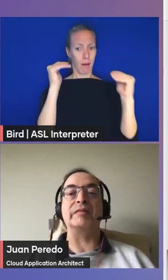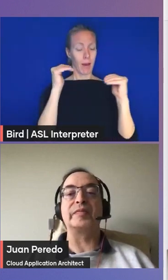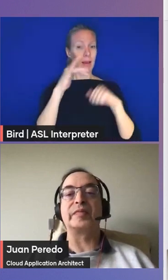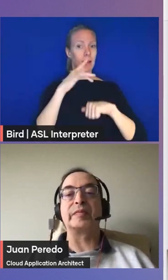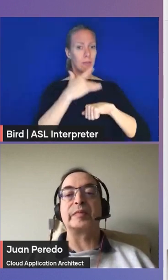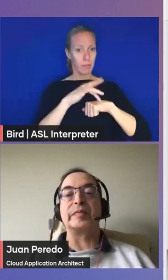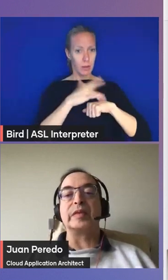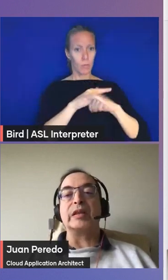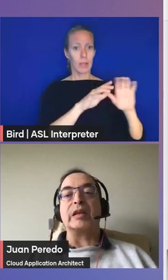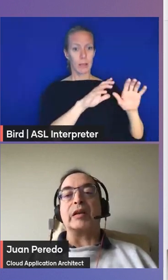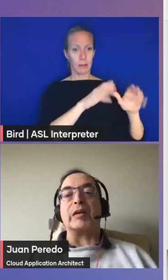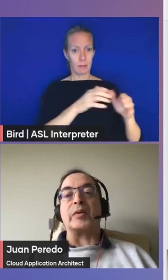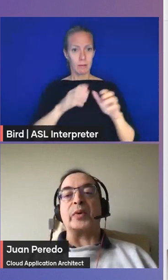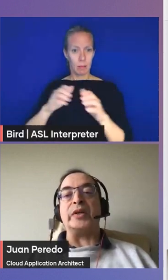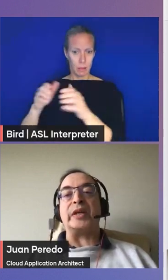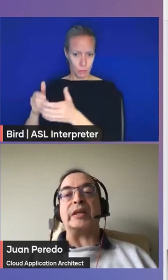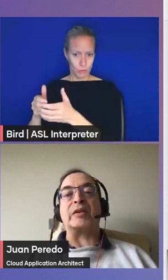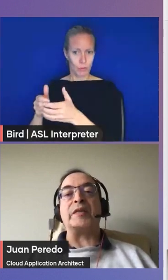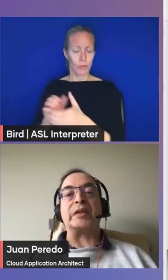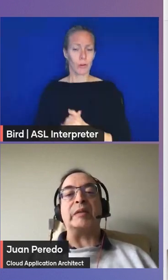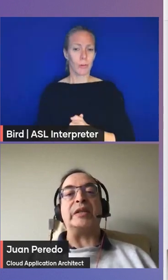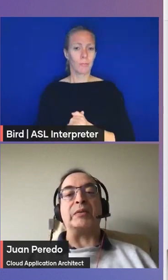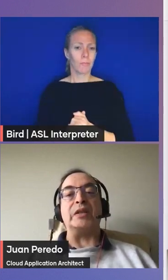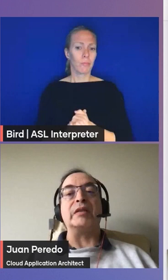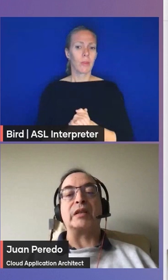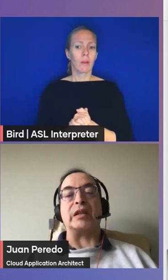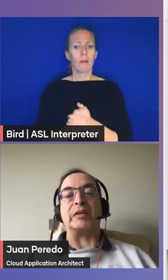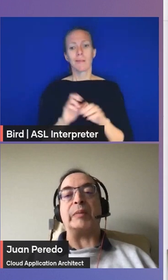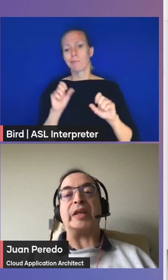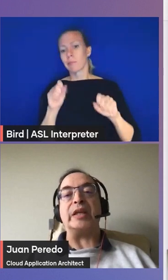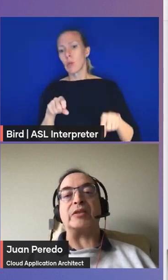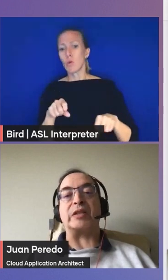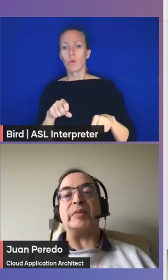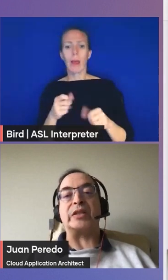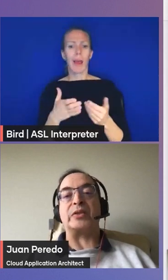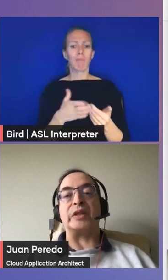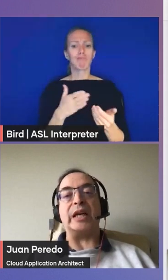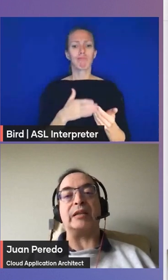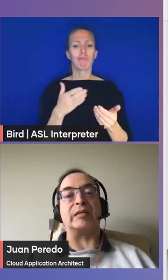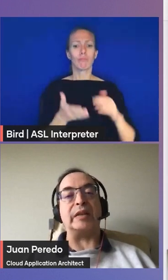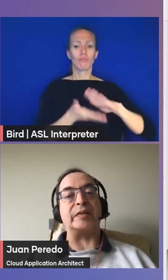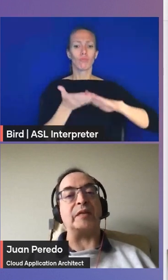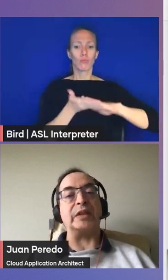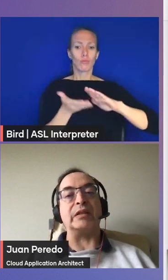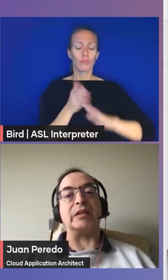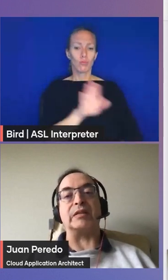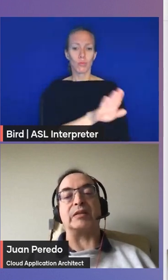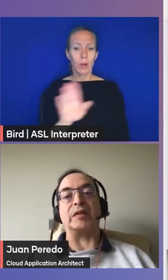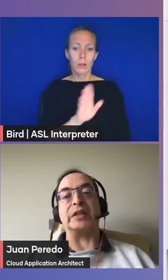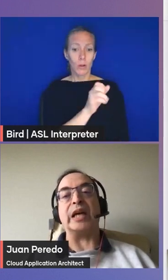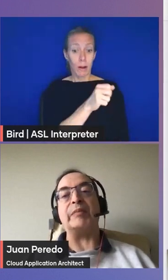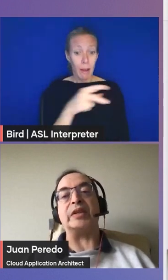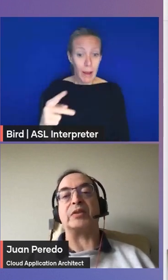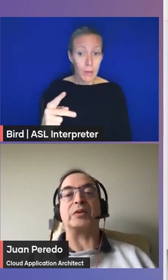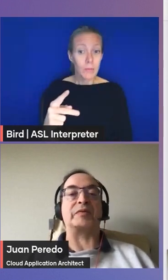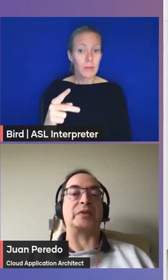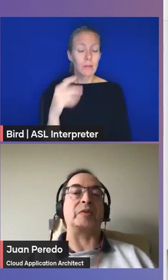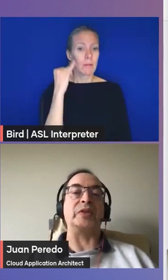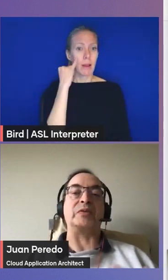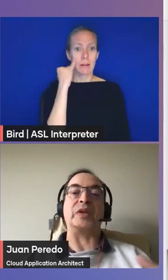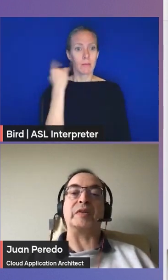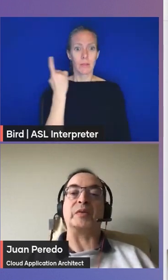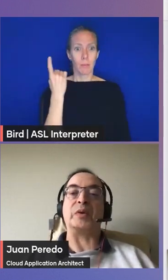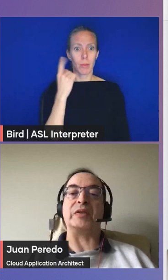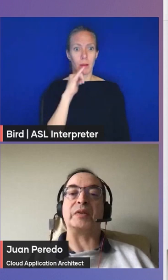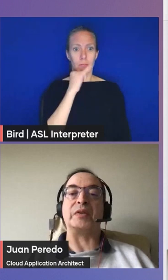cluster where you can comfortably run your applications and make sure that if something happens or for some